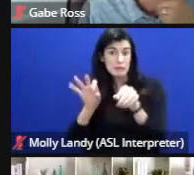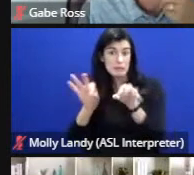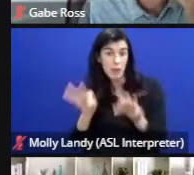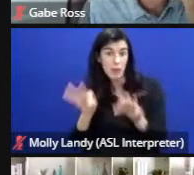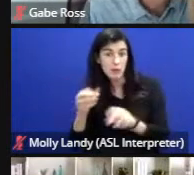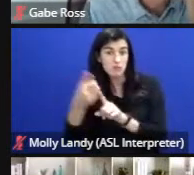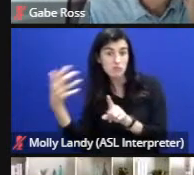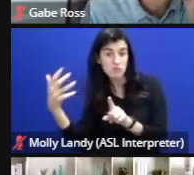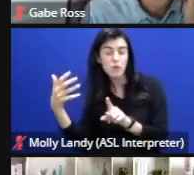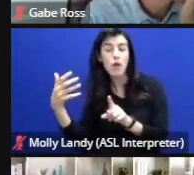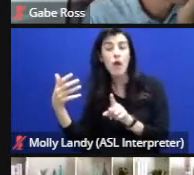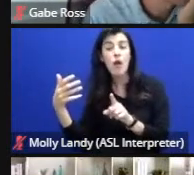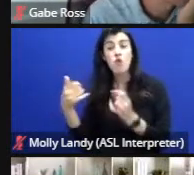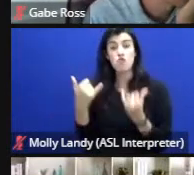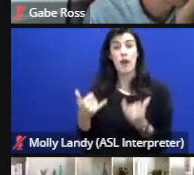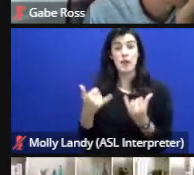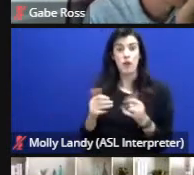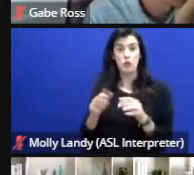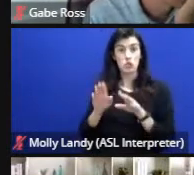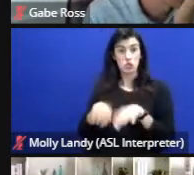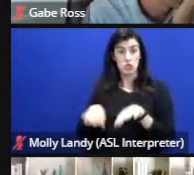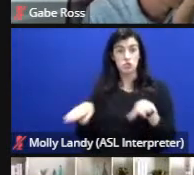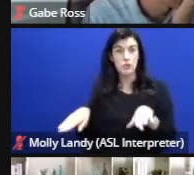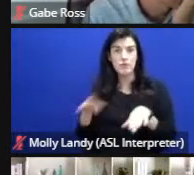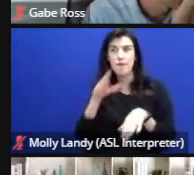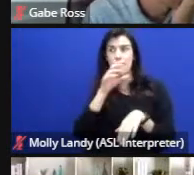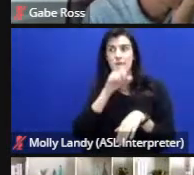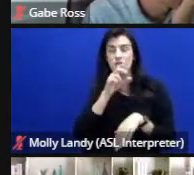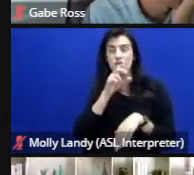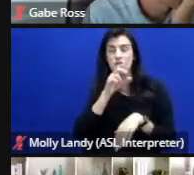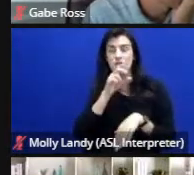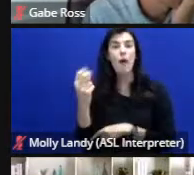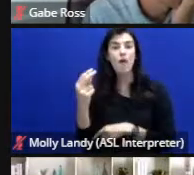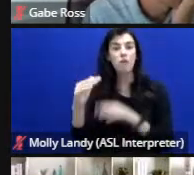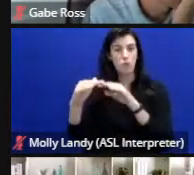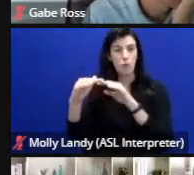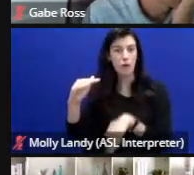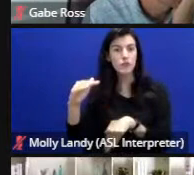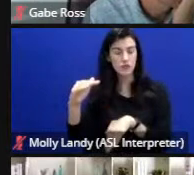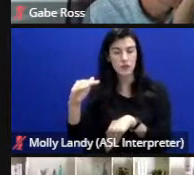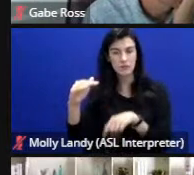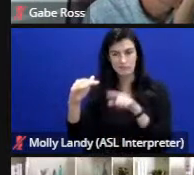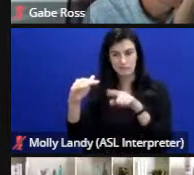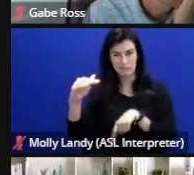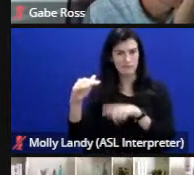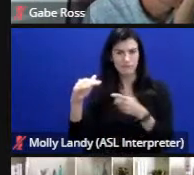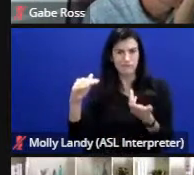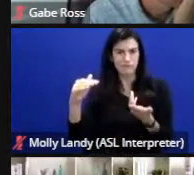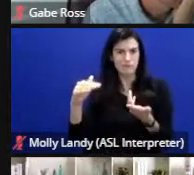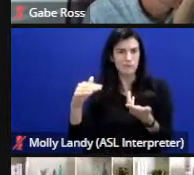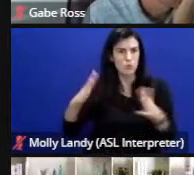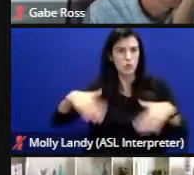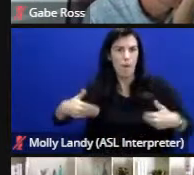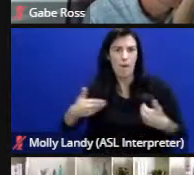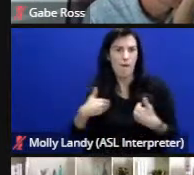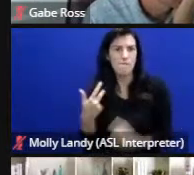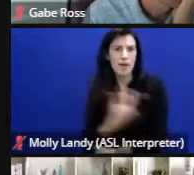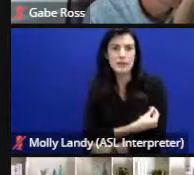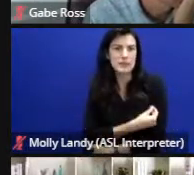increase of children who are under the age of 12 who have not. There is no vaccine,